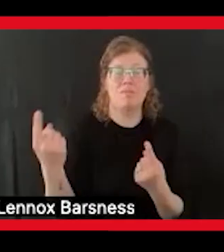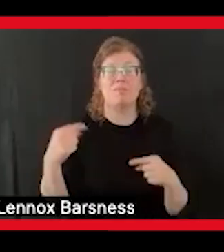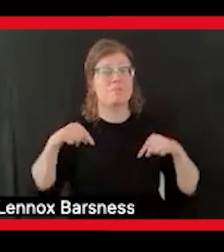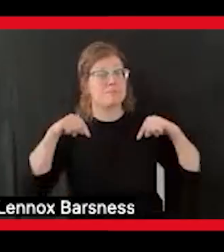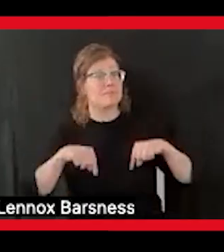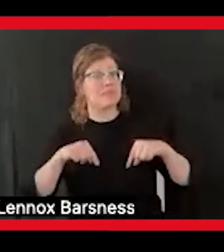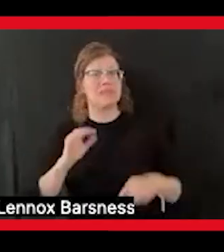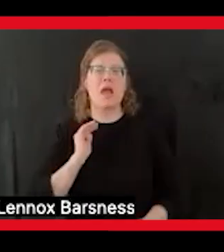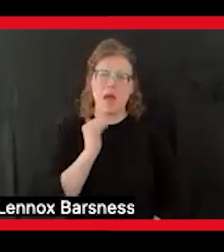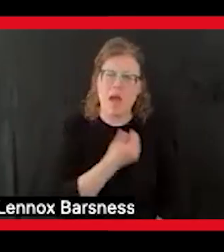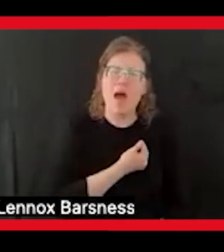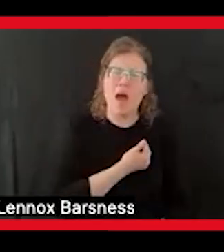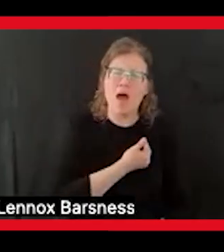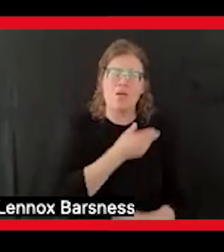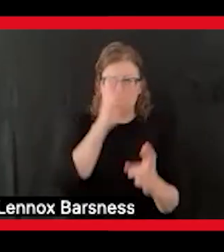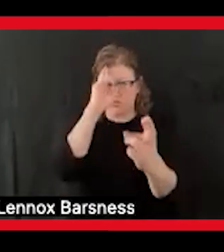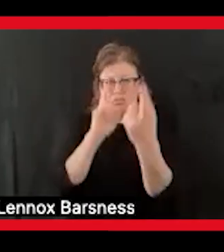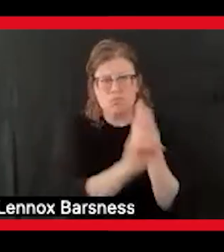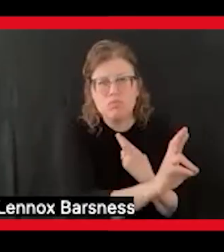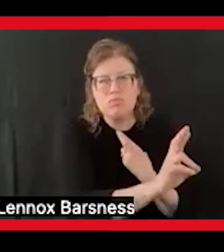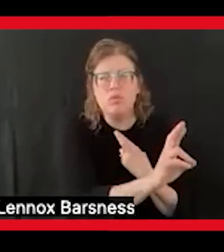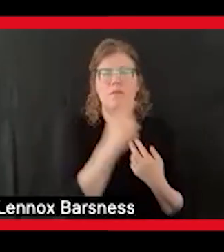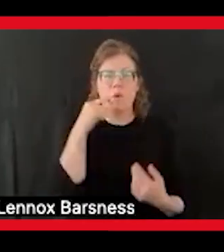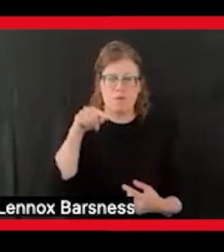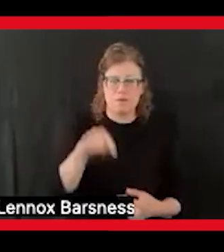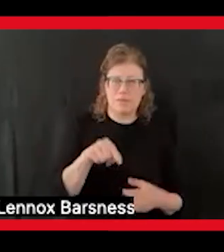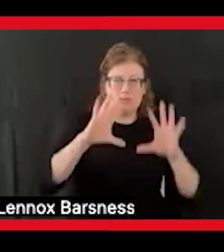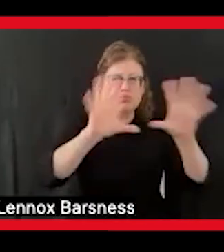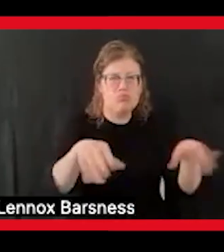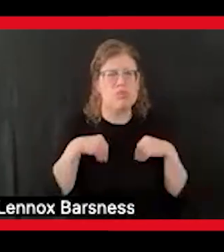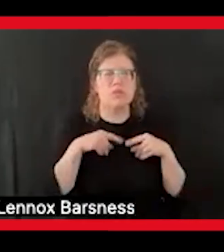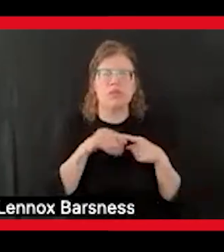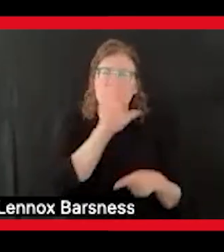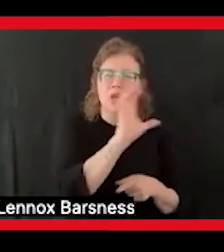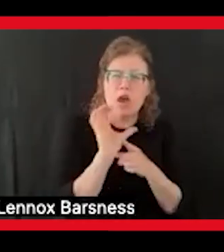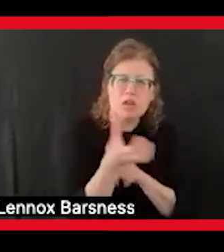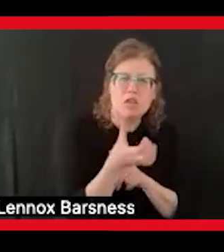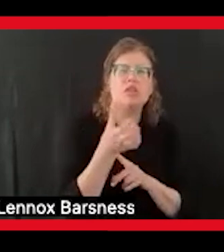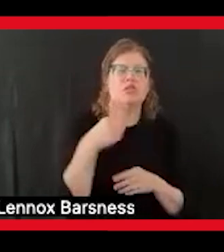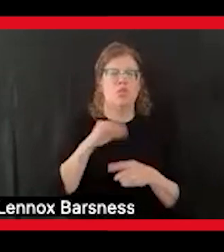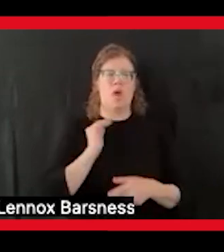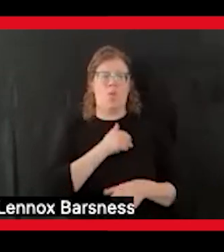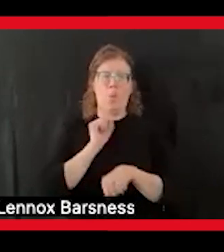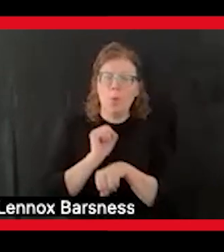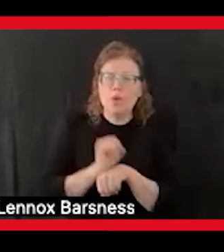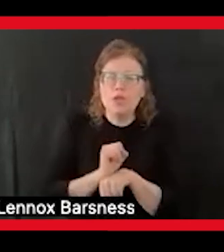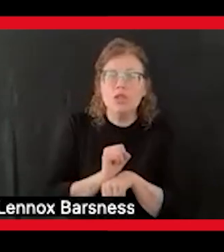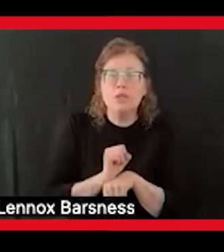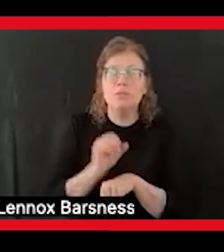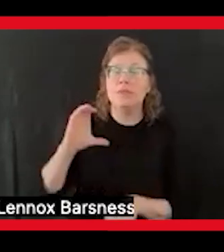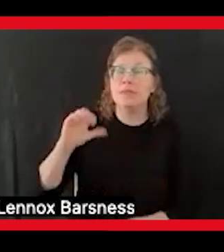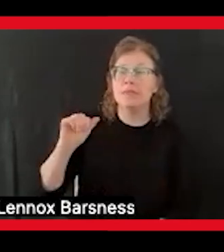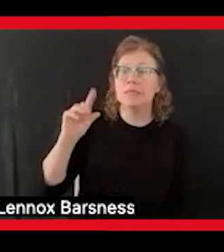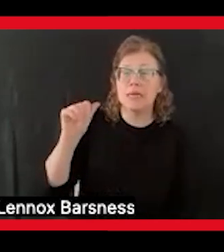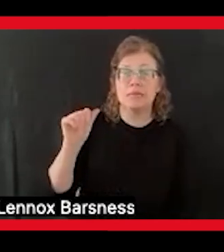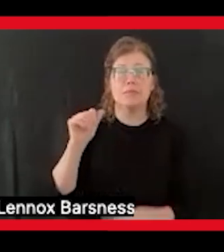and its people that we do our work. Our CADA office, as well as the home from where we're joining